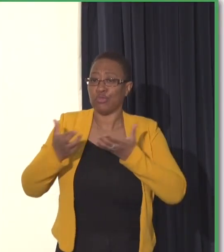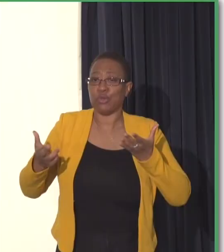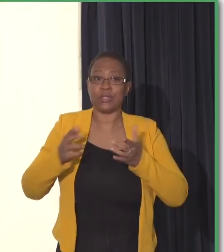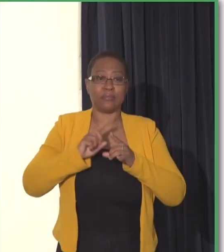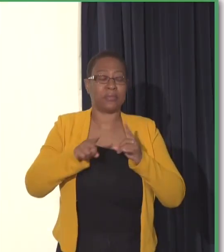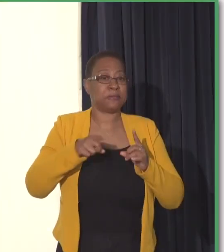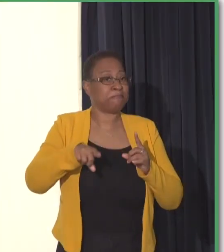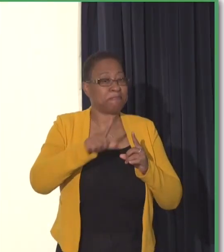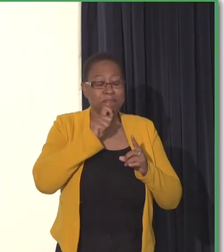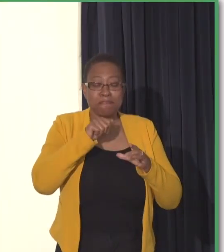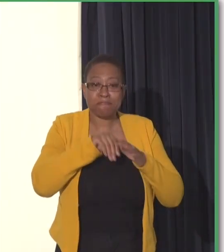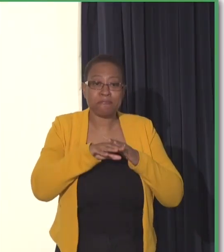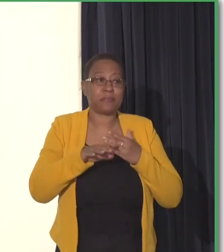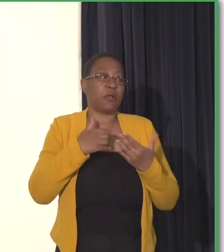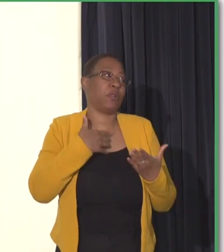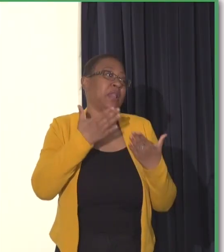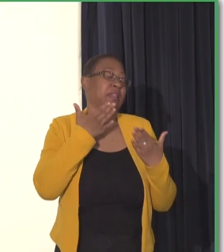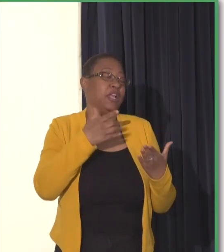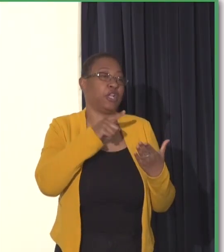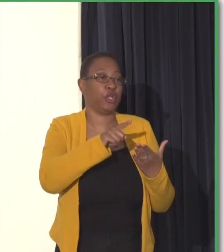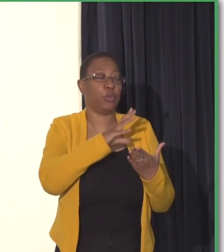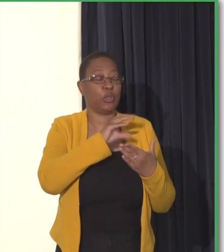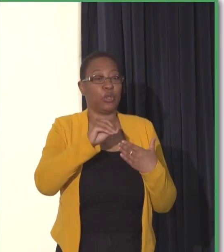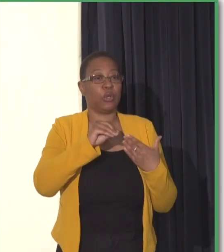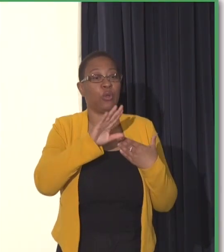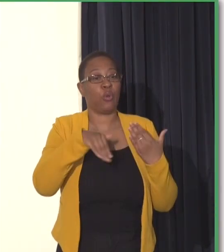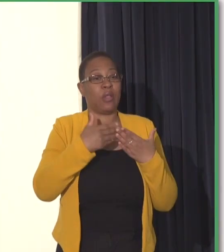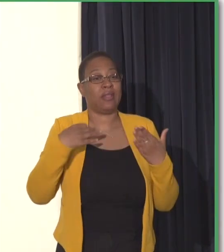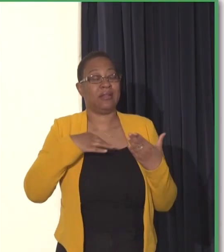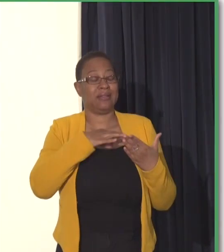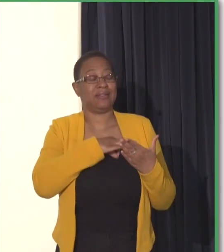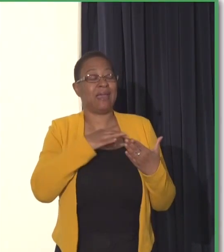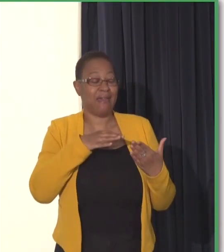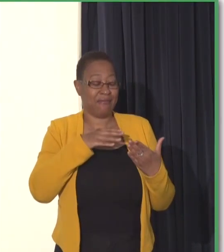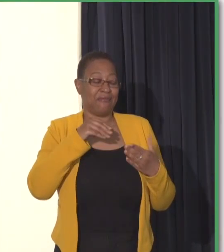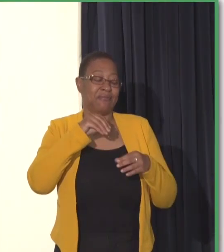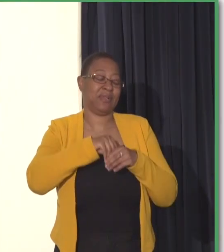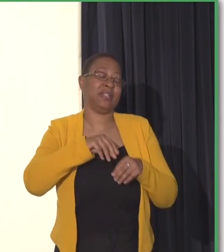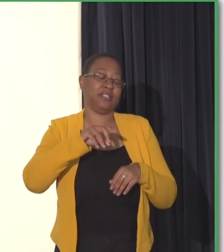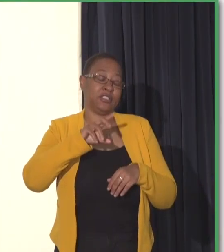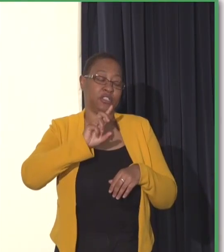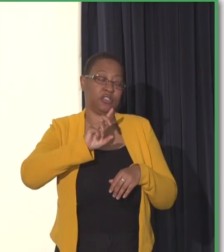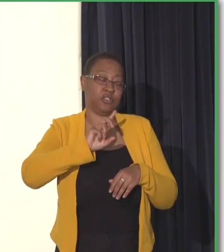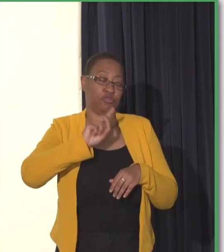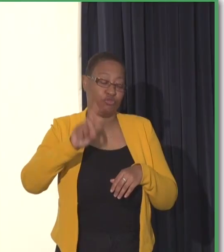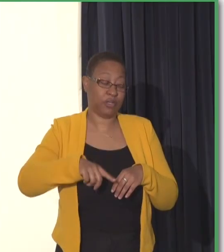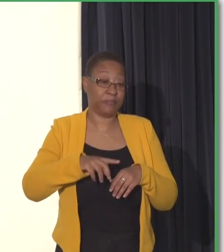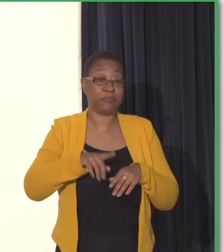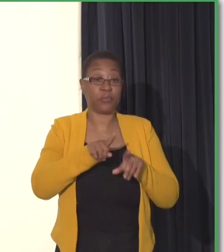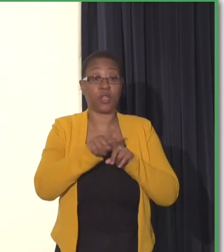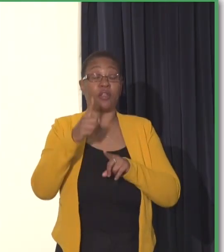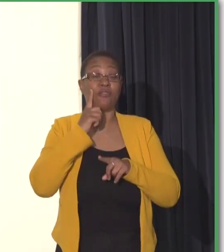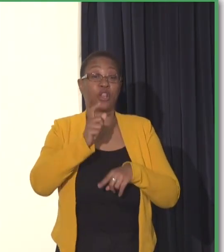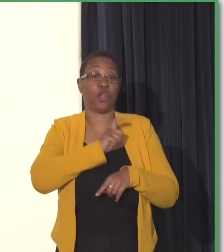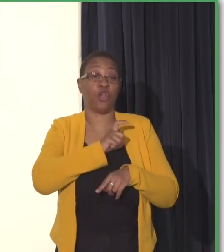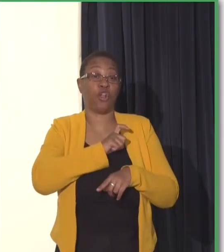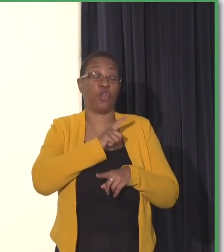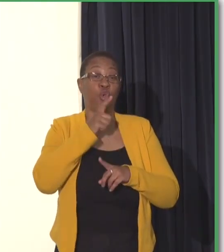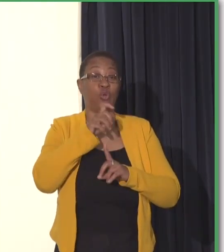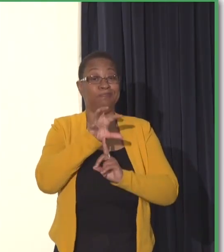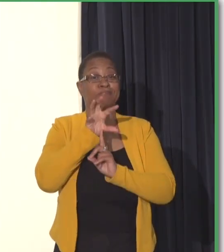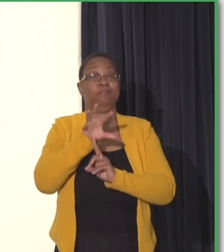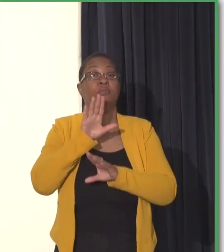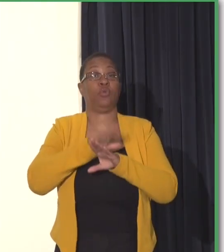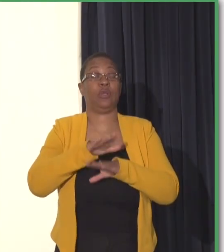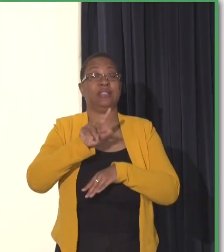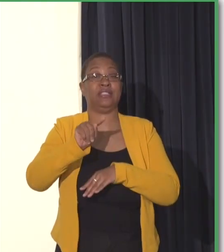and the whole staff and every officer in this room and throughout the city for looking out. And for the officer that was featured on television